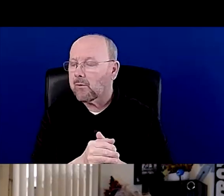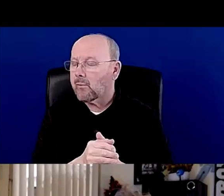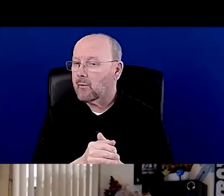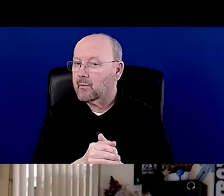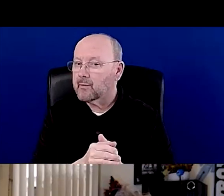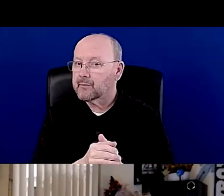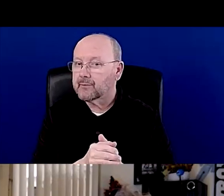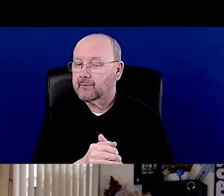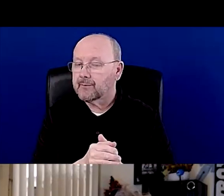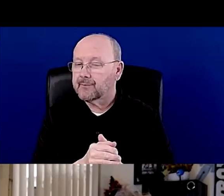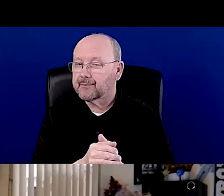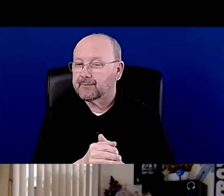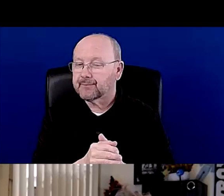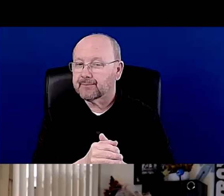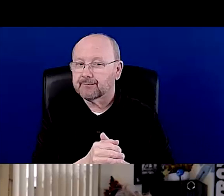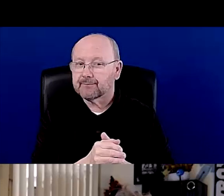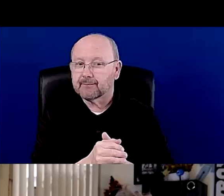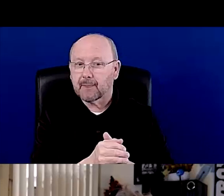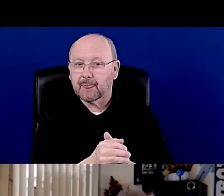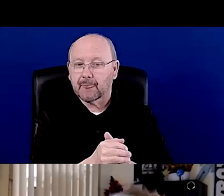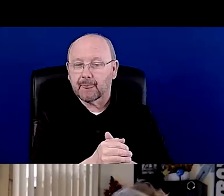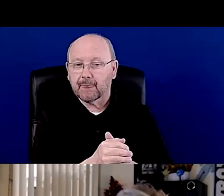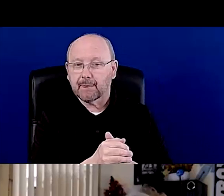up for so long. I